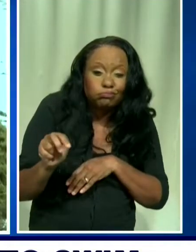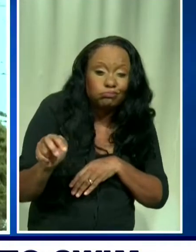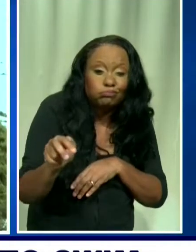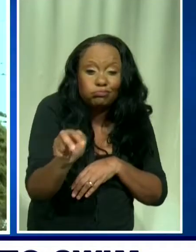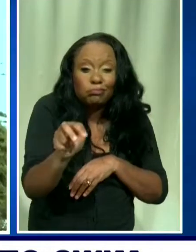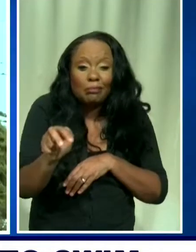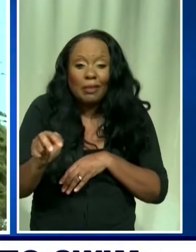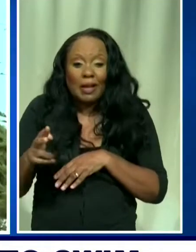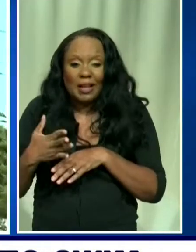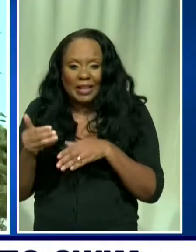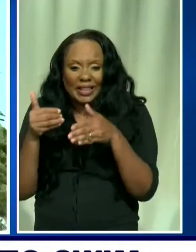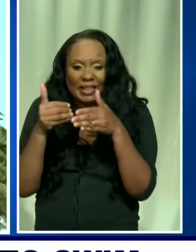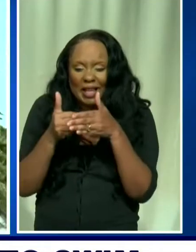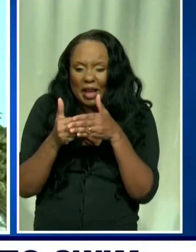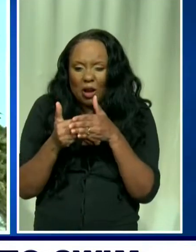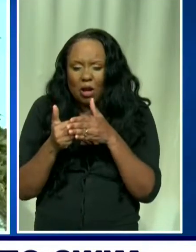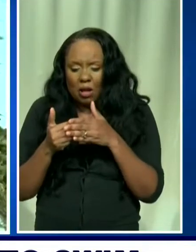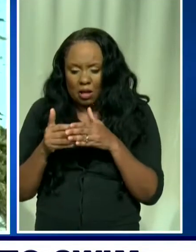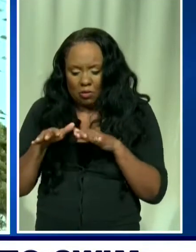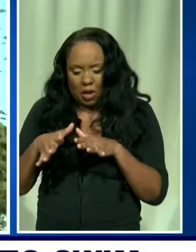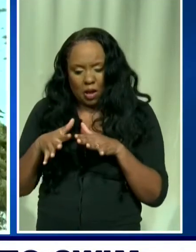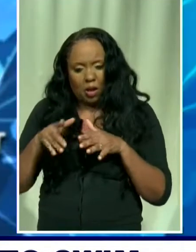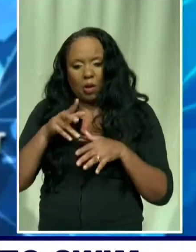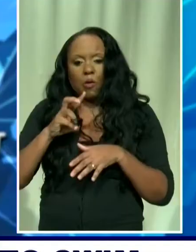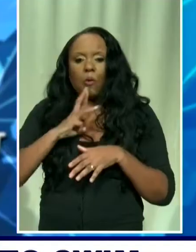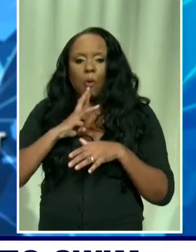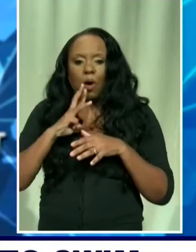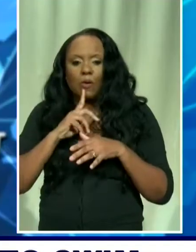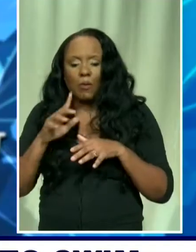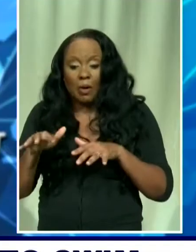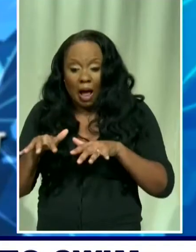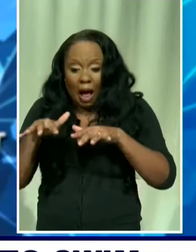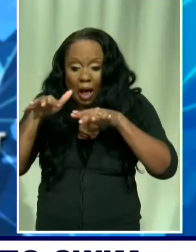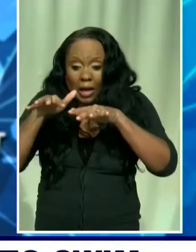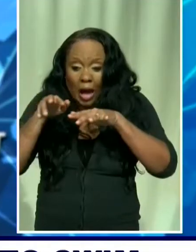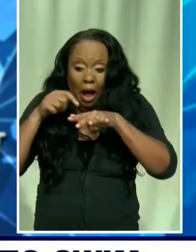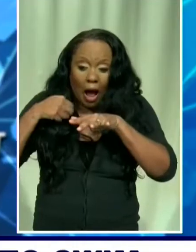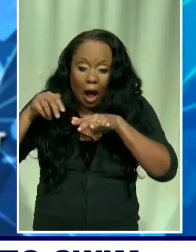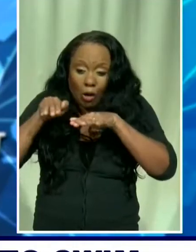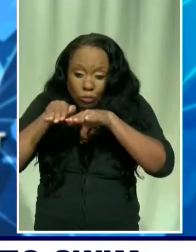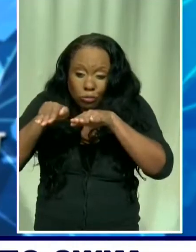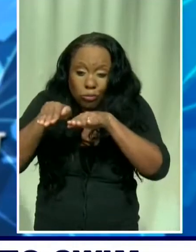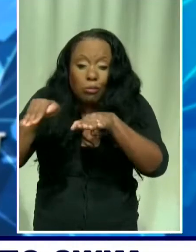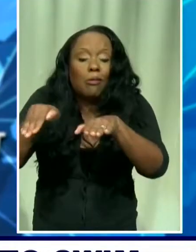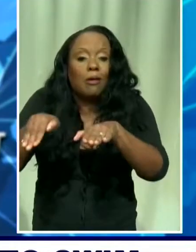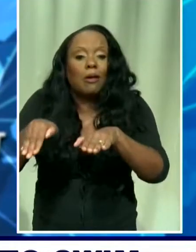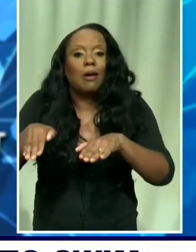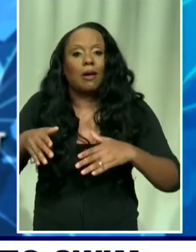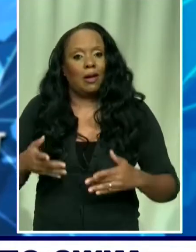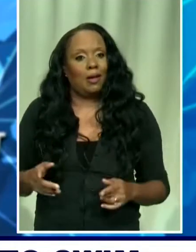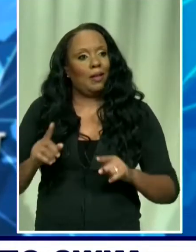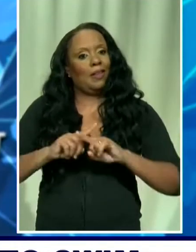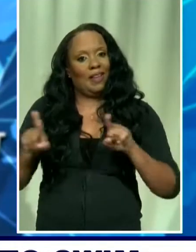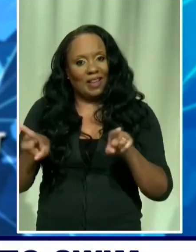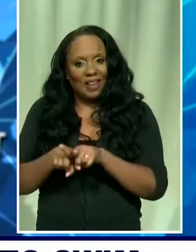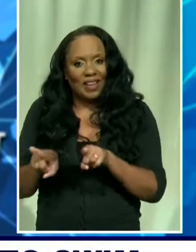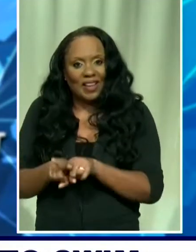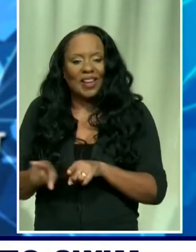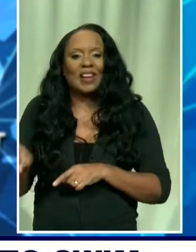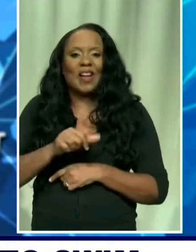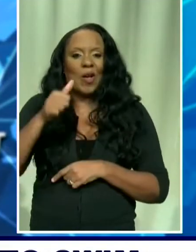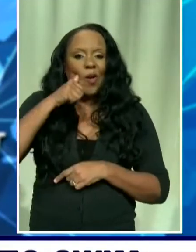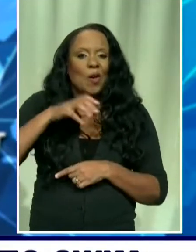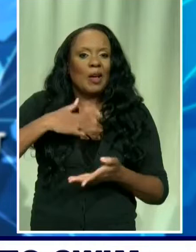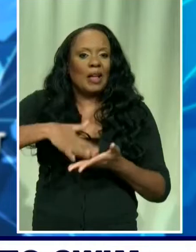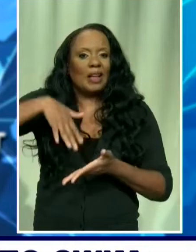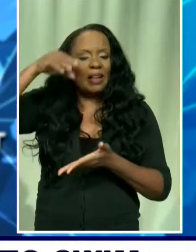swimming from shallow parts to deep parts. Well, on the other end of the age scale, Beverly Borrow says she's